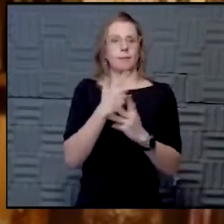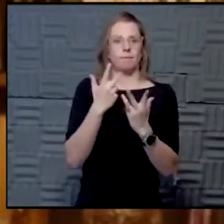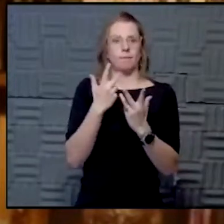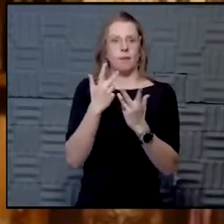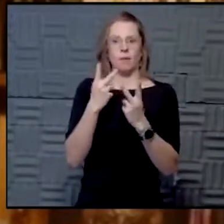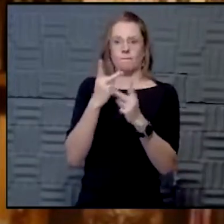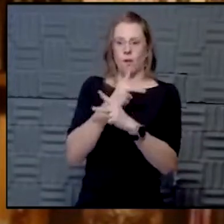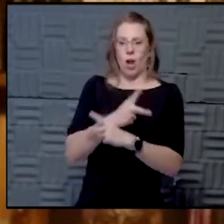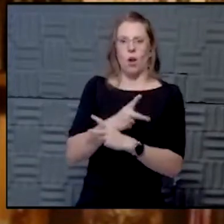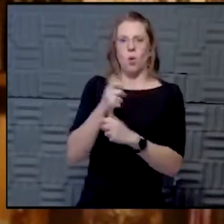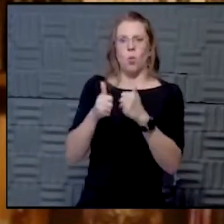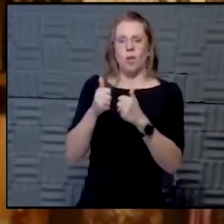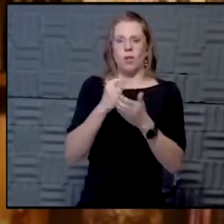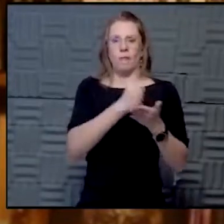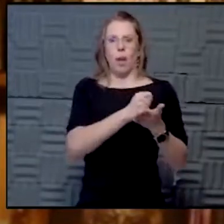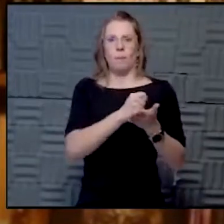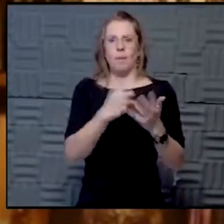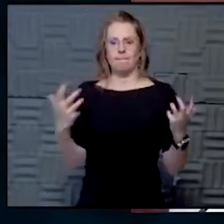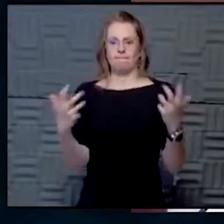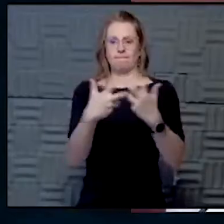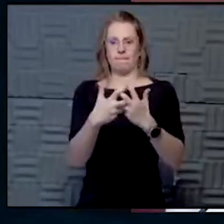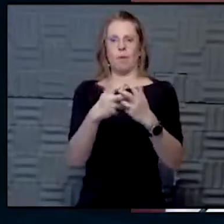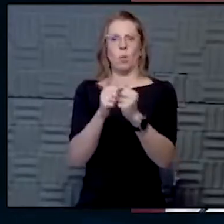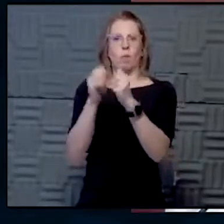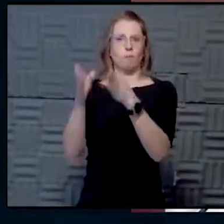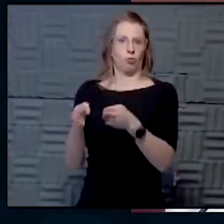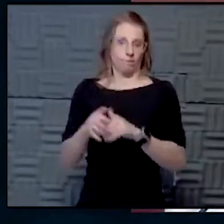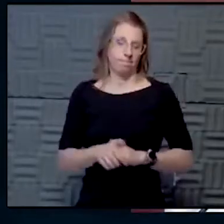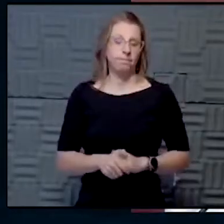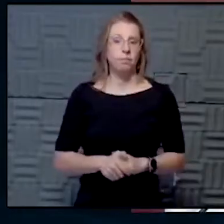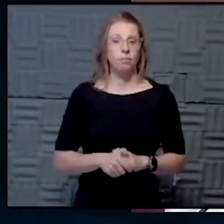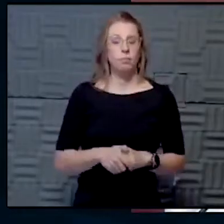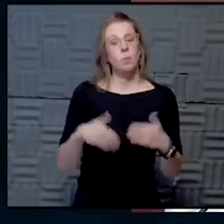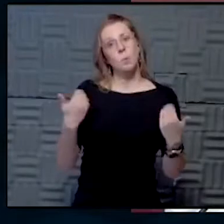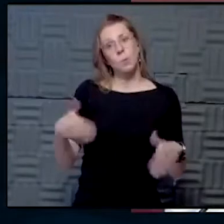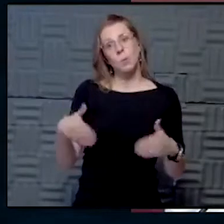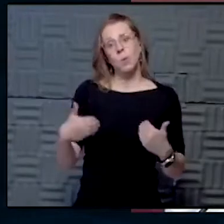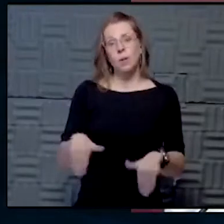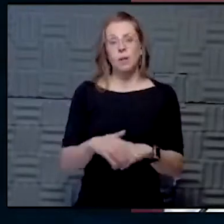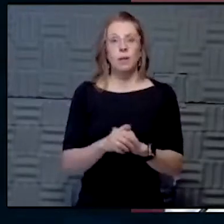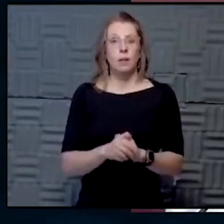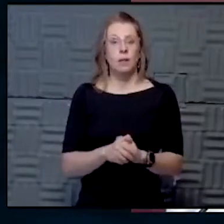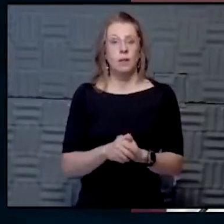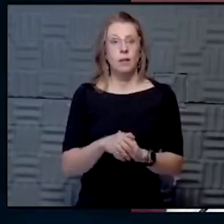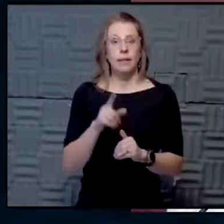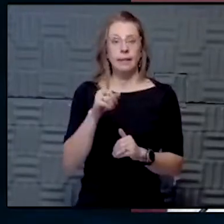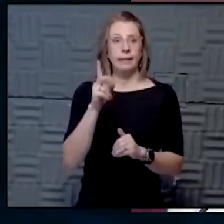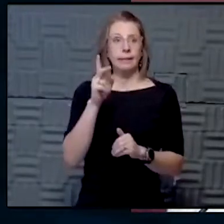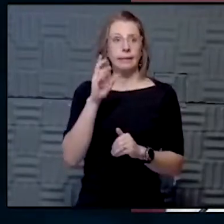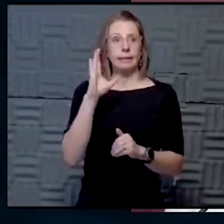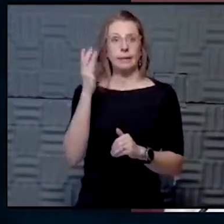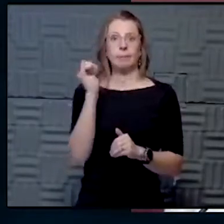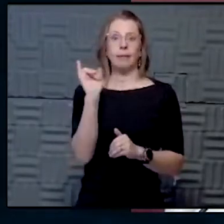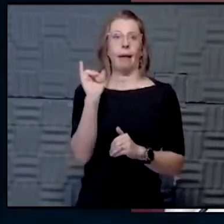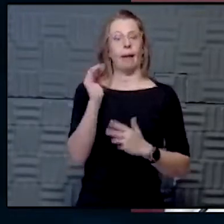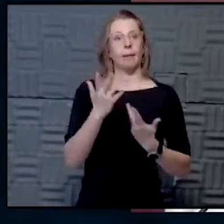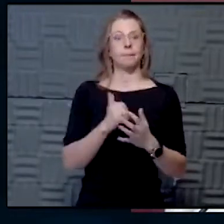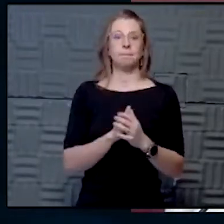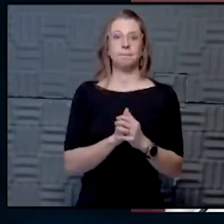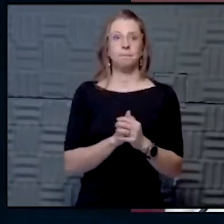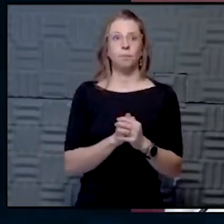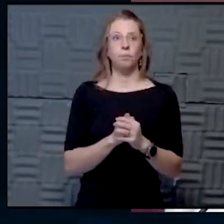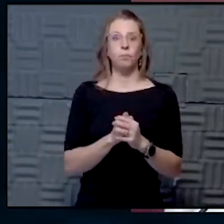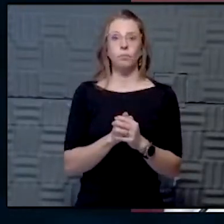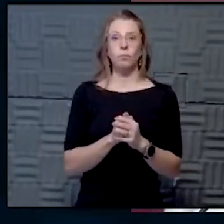we want to send someone to. Mm-hmm. It sounds like this very comprehensive sort of assessment helps you really create a